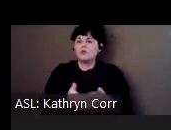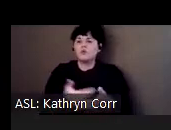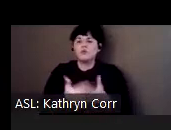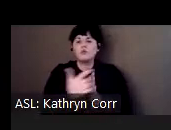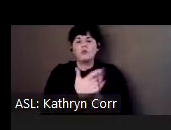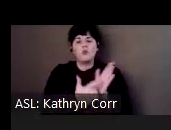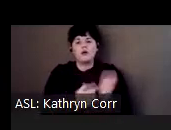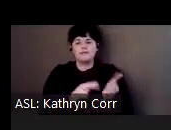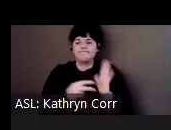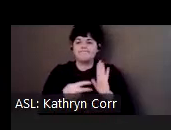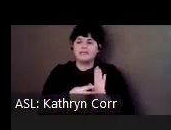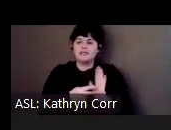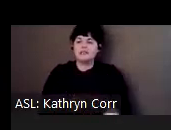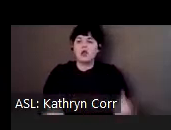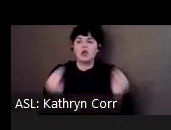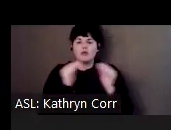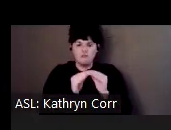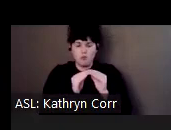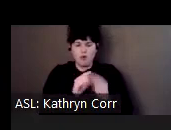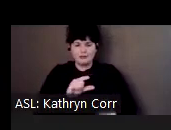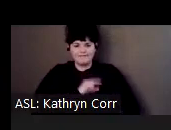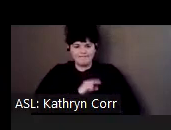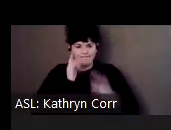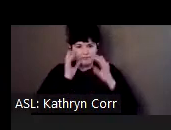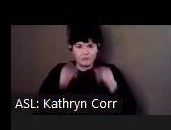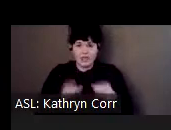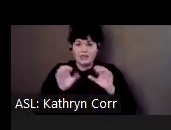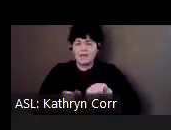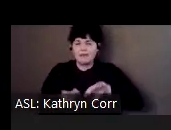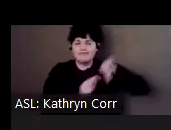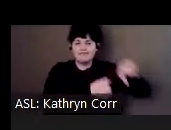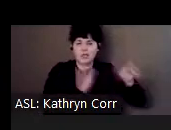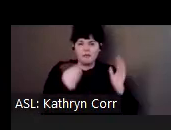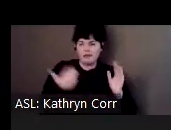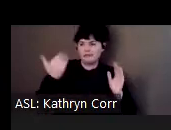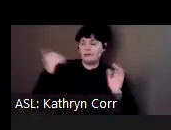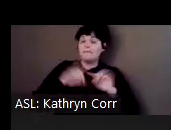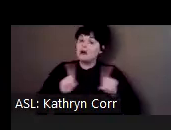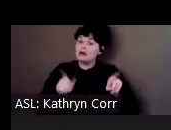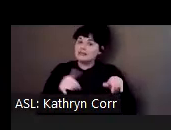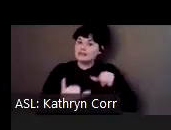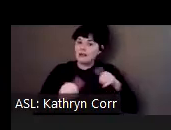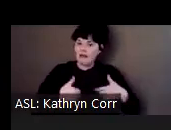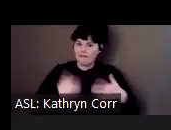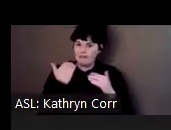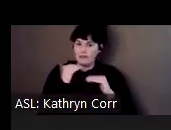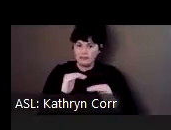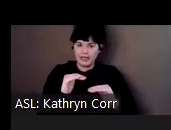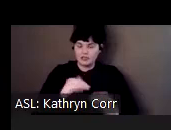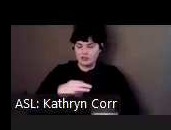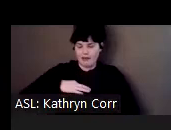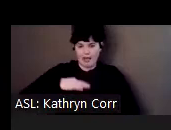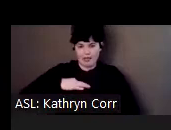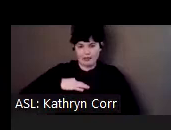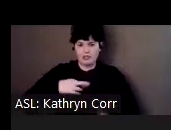greater number of convictions to be set aside than in the past. However, there are still limitations and eligibility